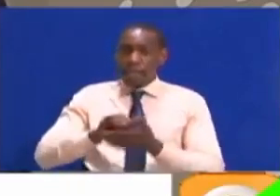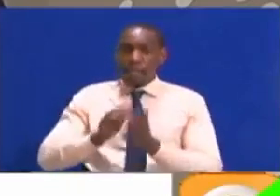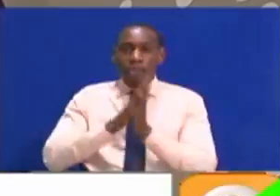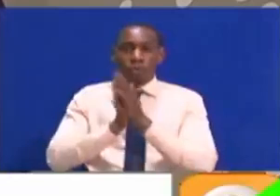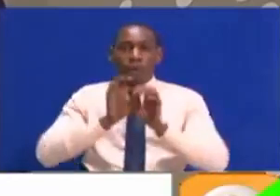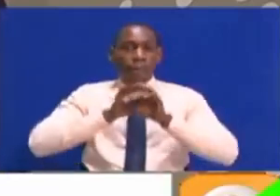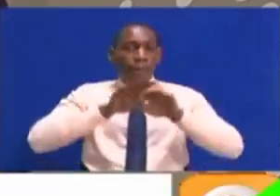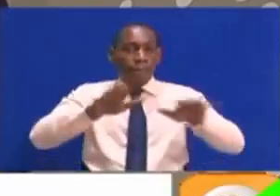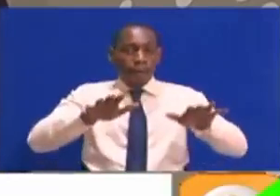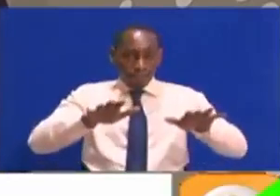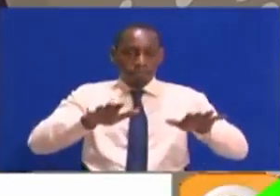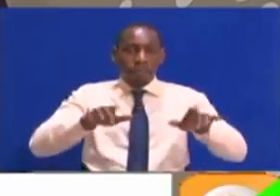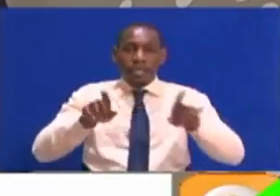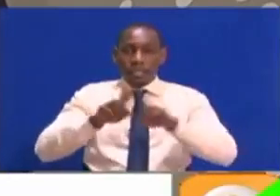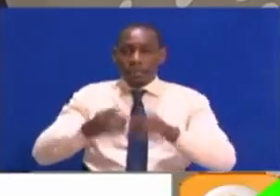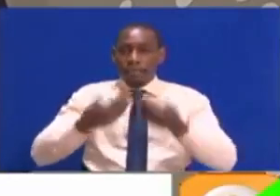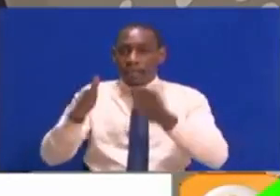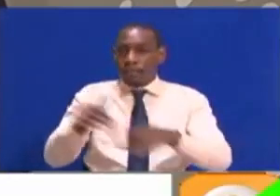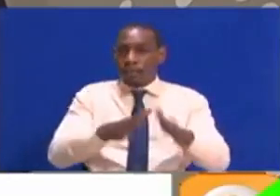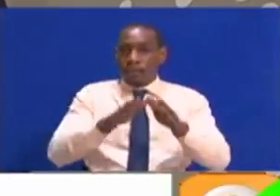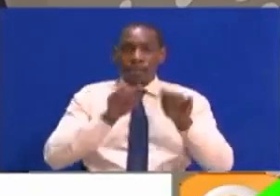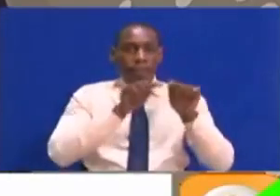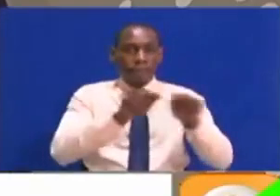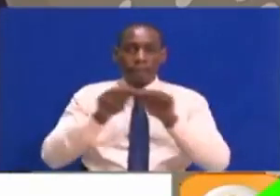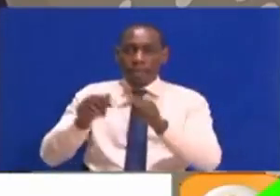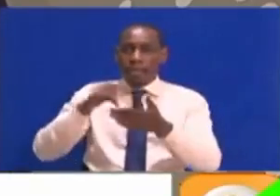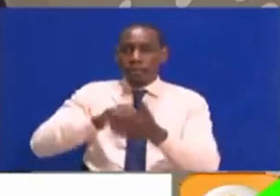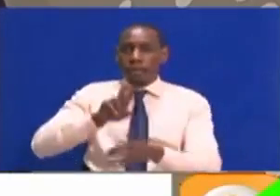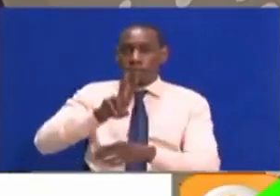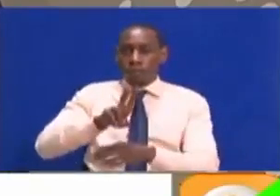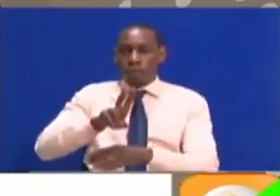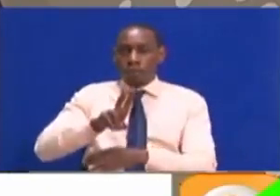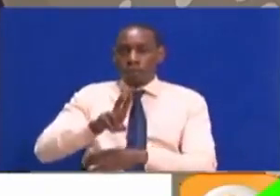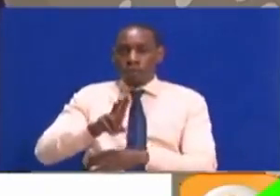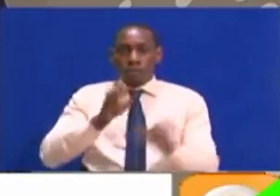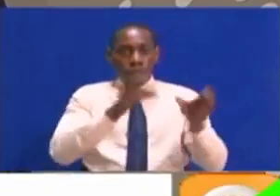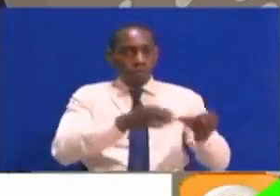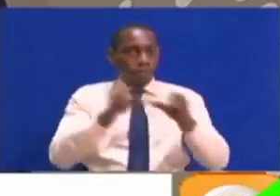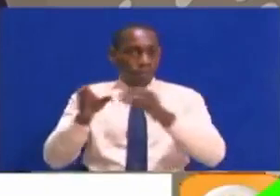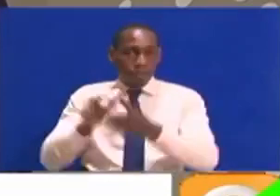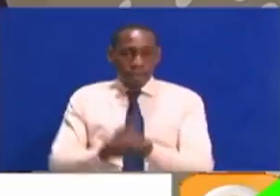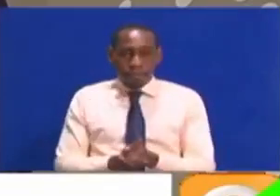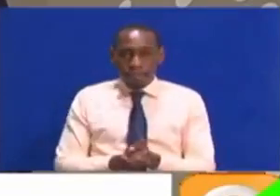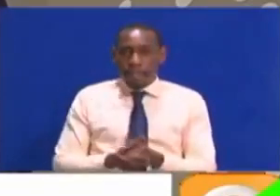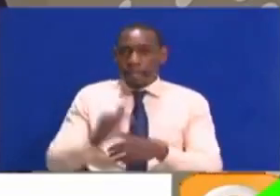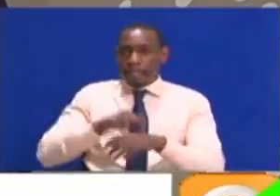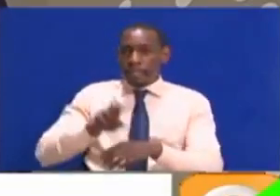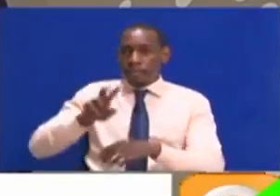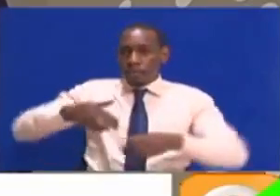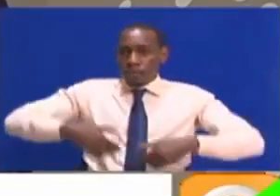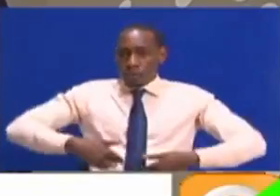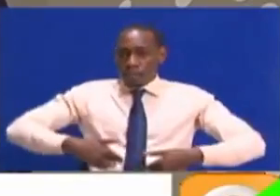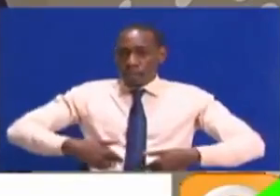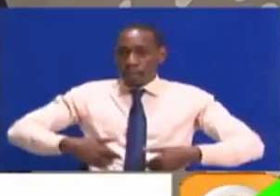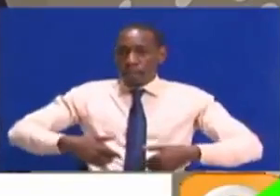headlines for the big shots and offered a platform for the blame game between the two sets of powerful forces. And once the two youngsters